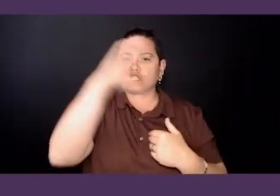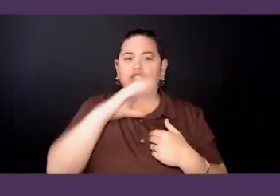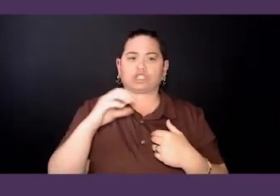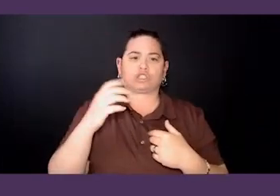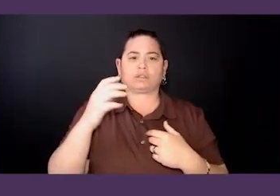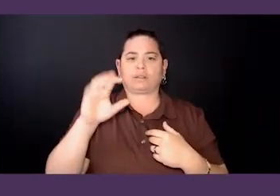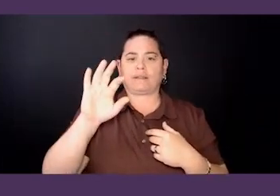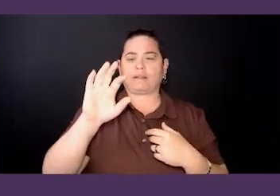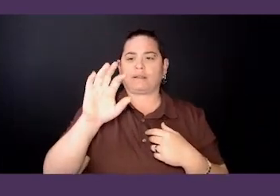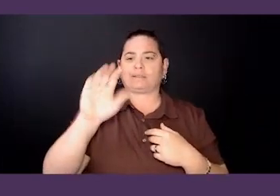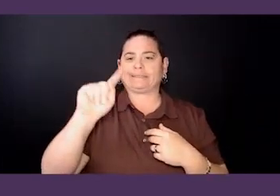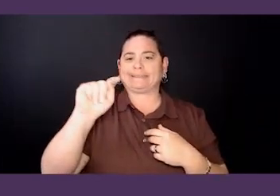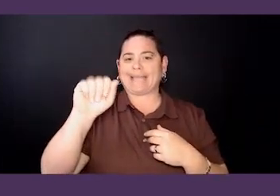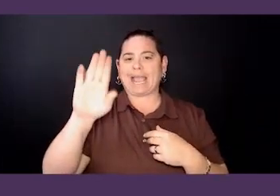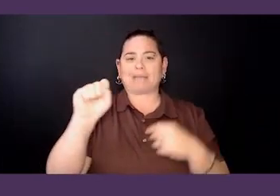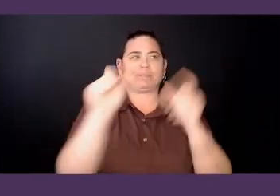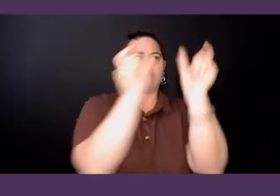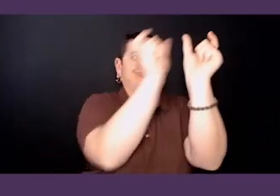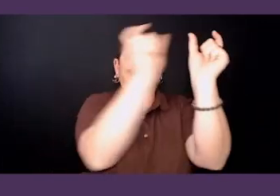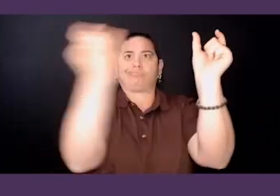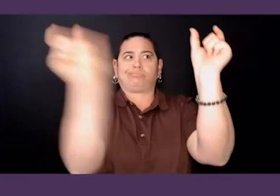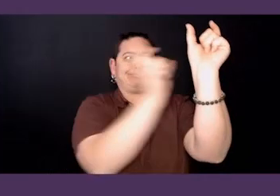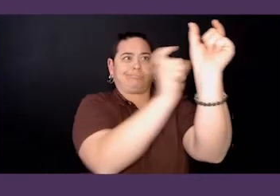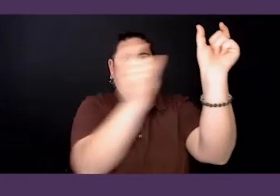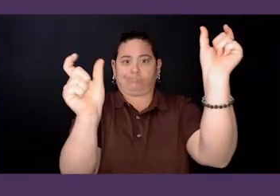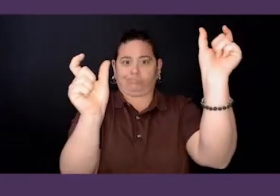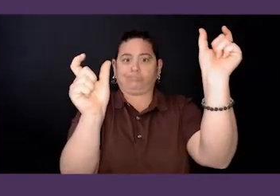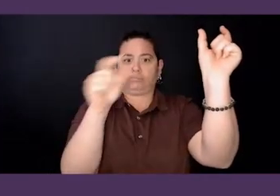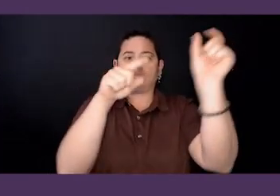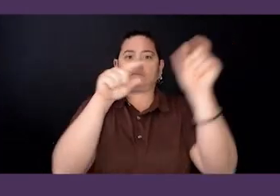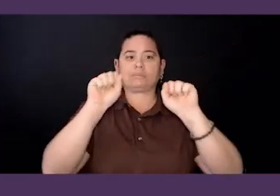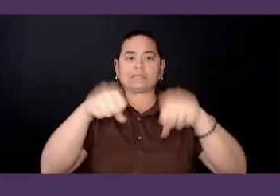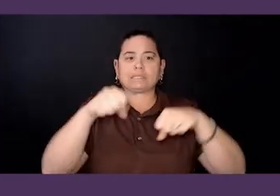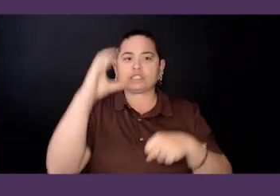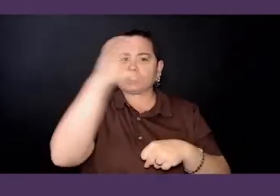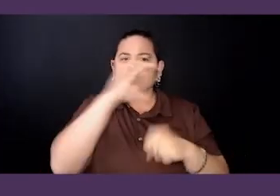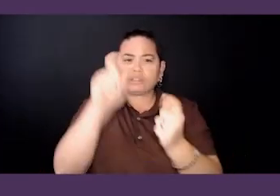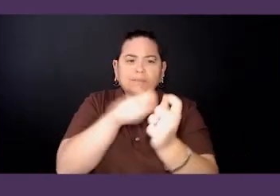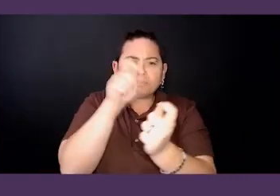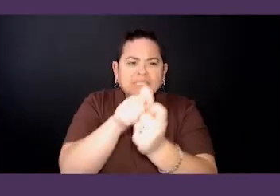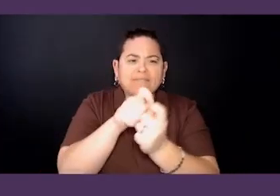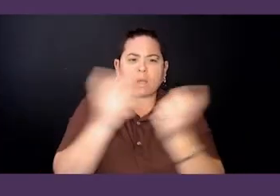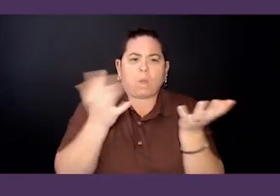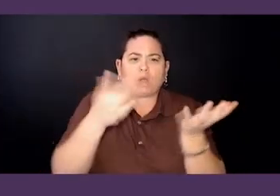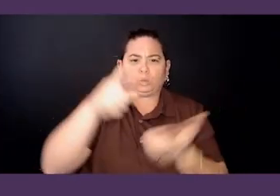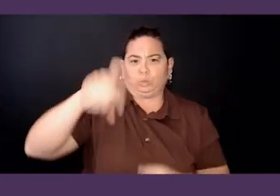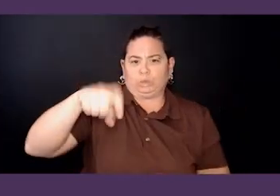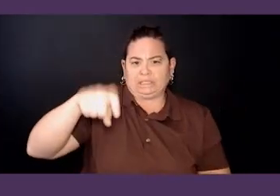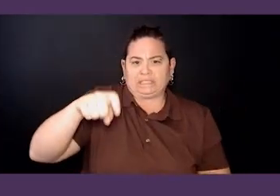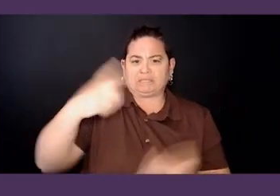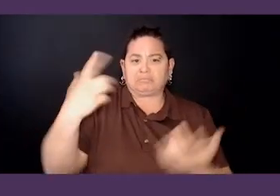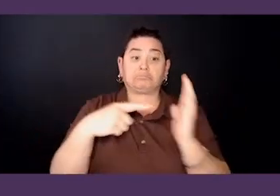At the top of the workshop calendar are several fields you can use to search for the workshops you need,